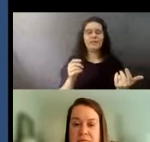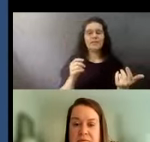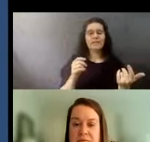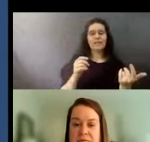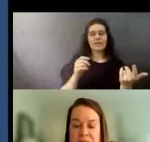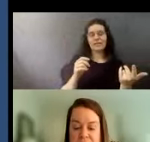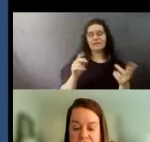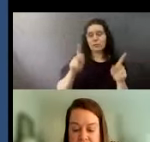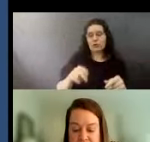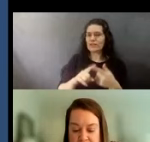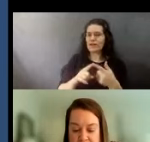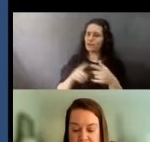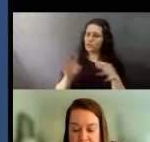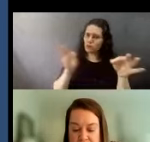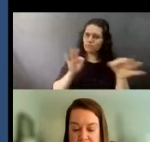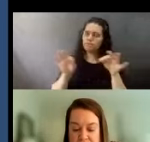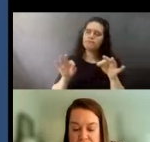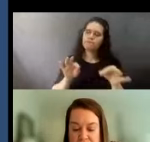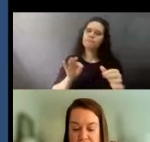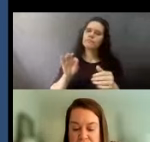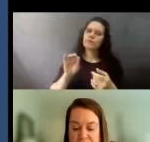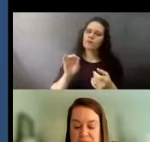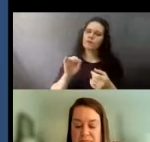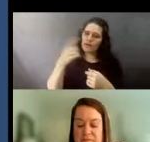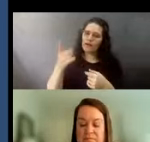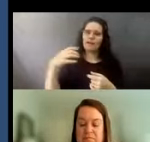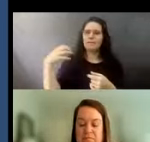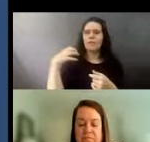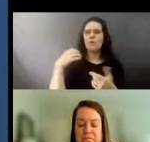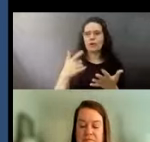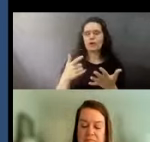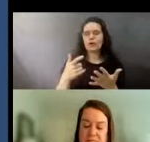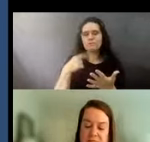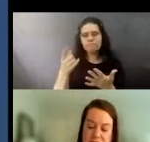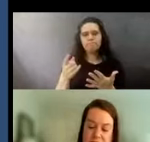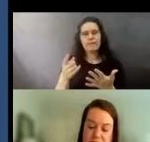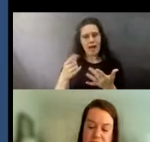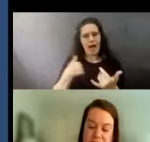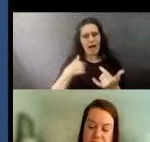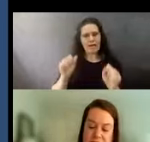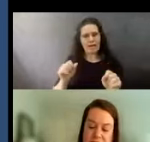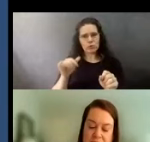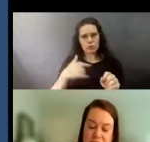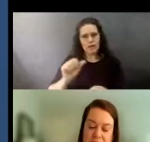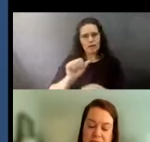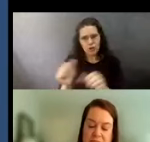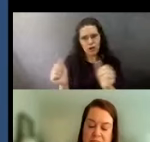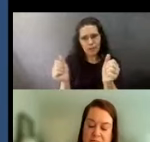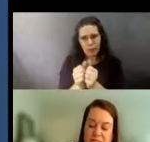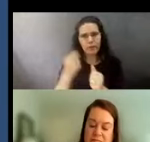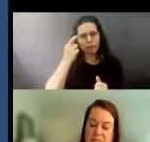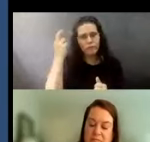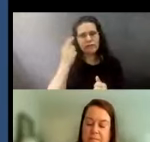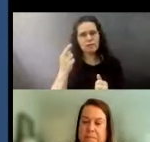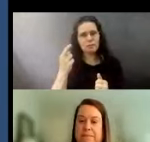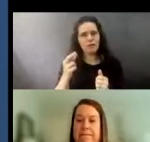and do their job with reasonable accommodations. And so, the reasonable accommodations that are going to